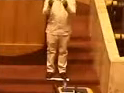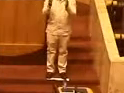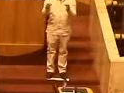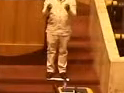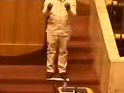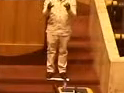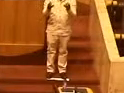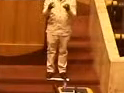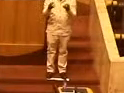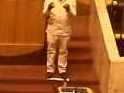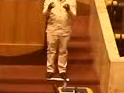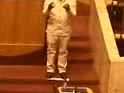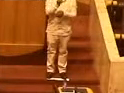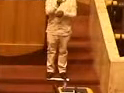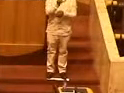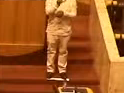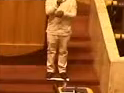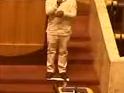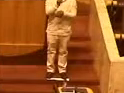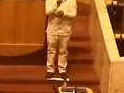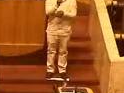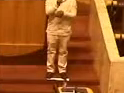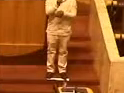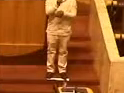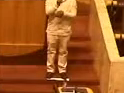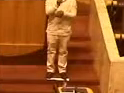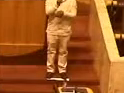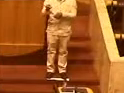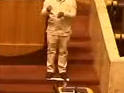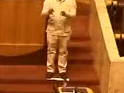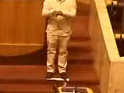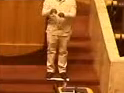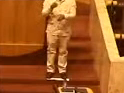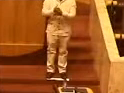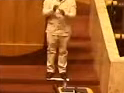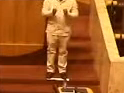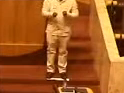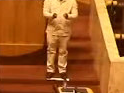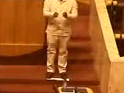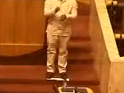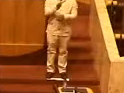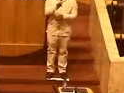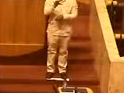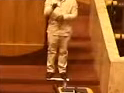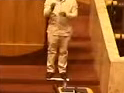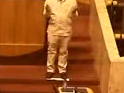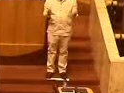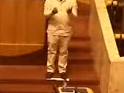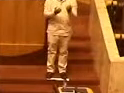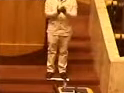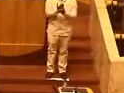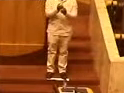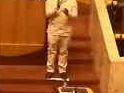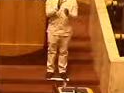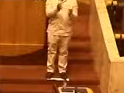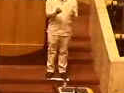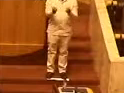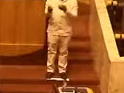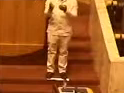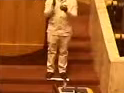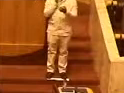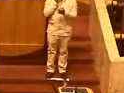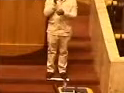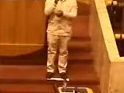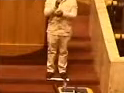108, created 45 work opportunities for our people it will be handed over in